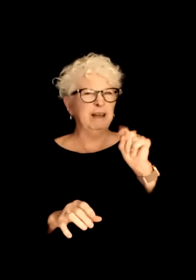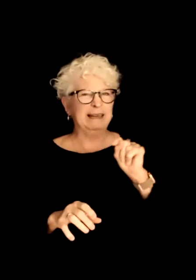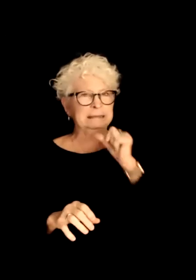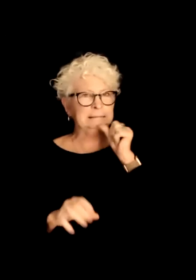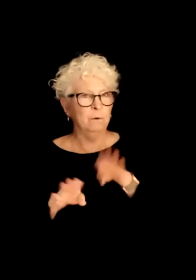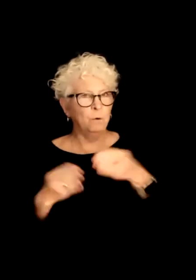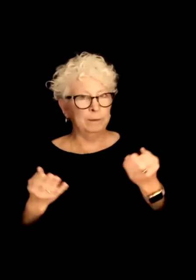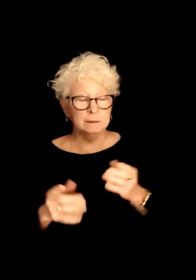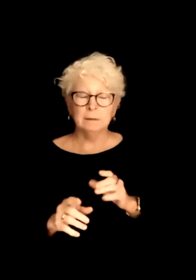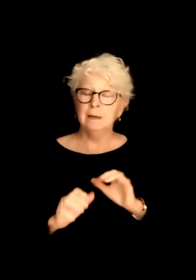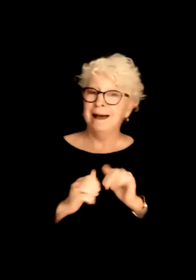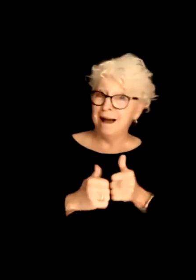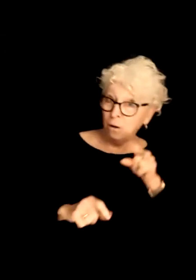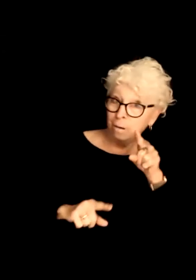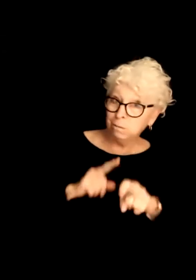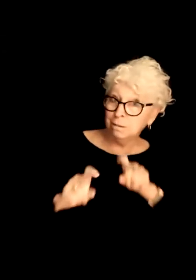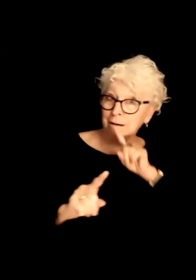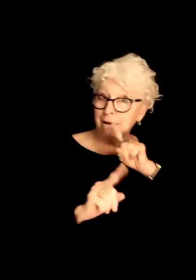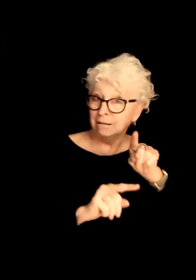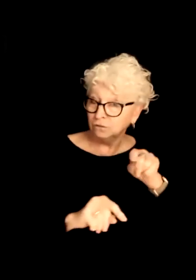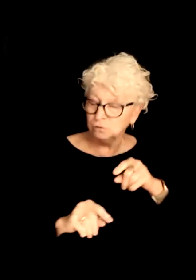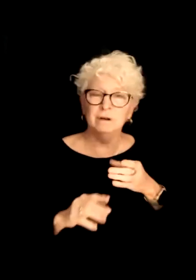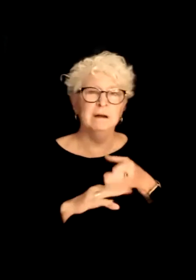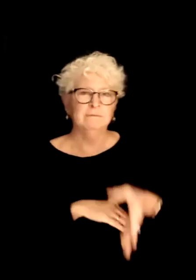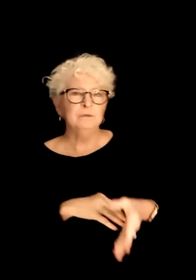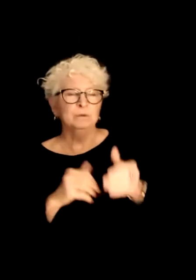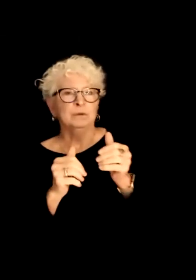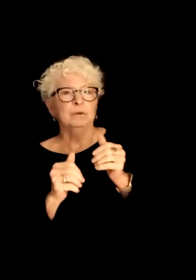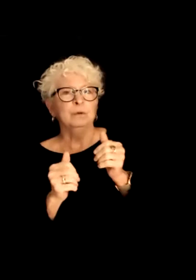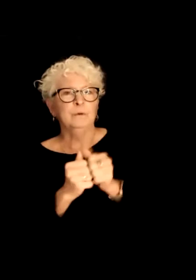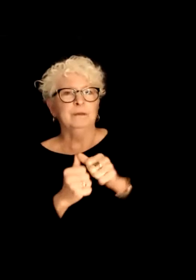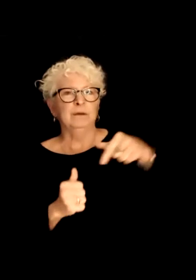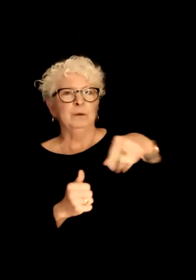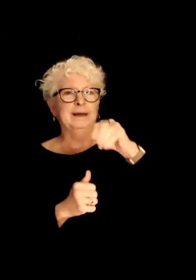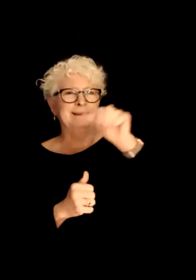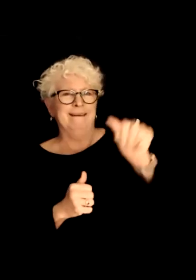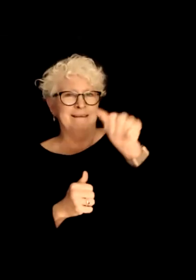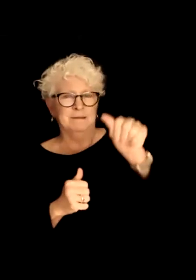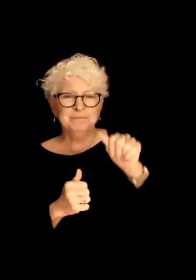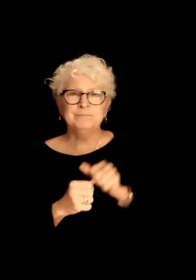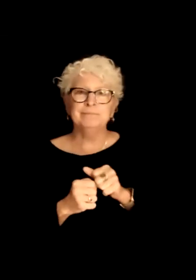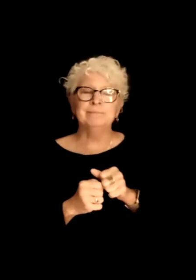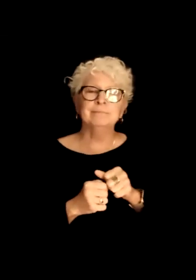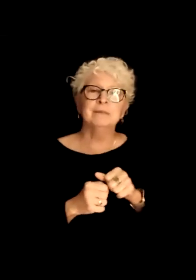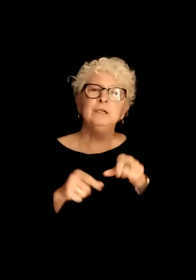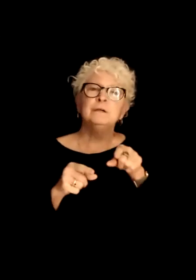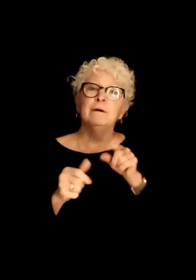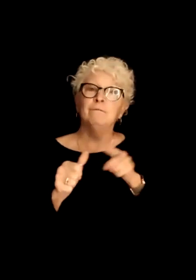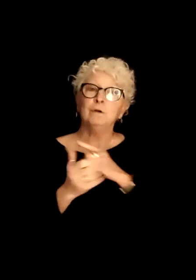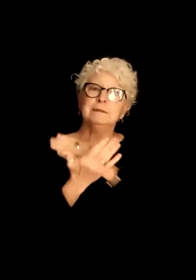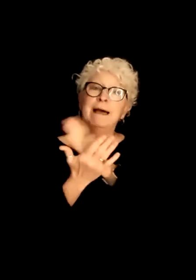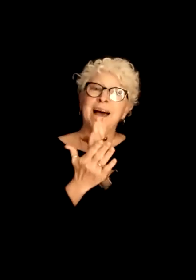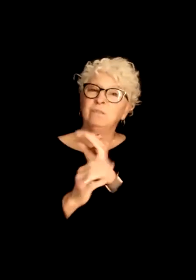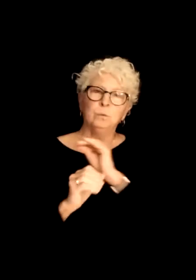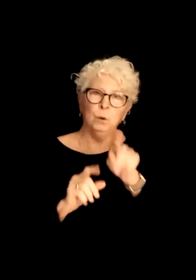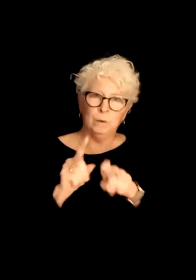Jennifer and Megan will have an opportunity to answer questions from the audience in the second half of the program. And we invite you to submit these into the